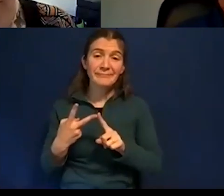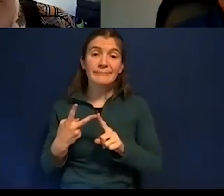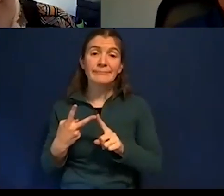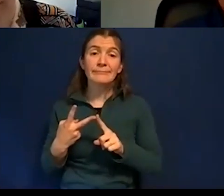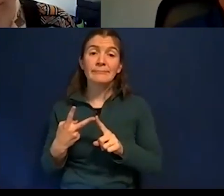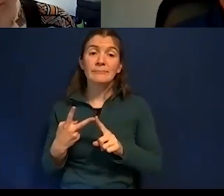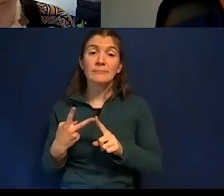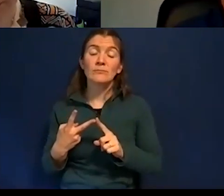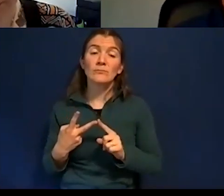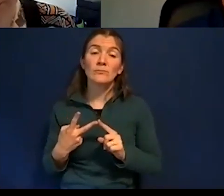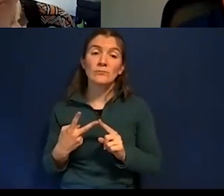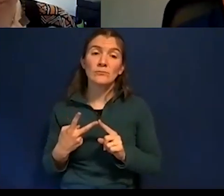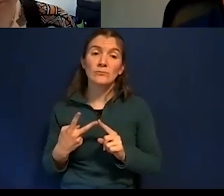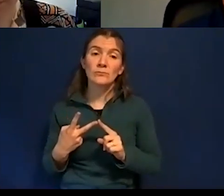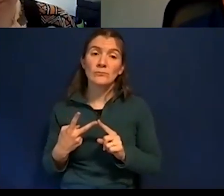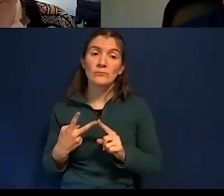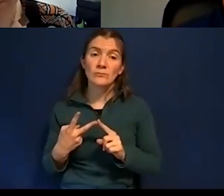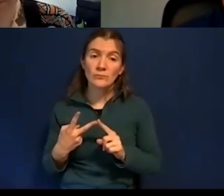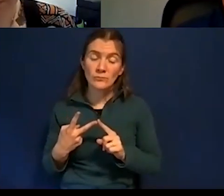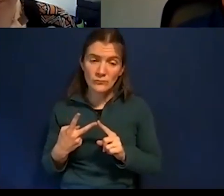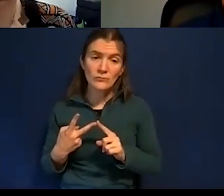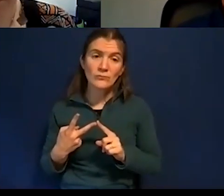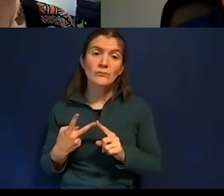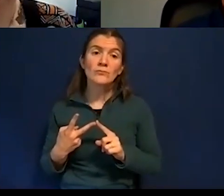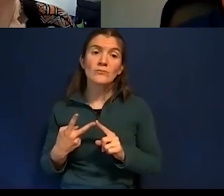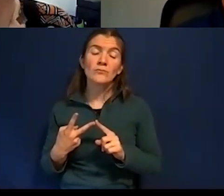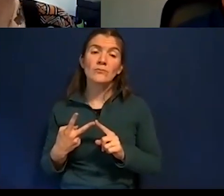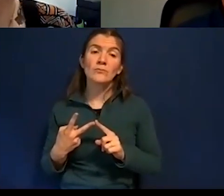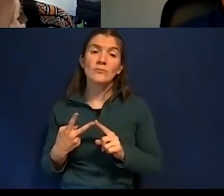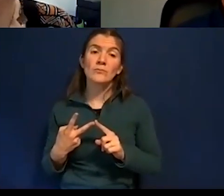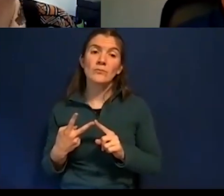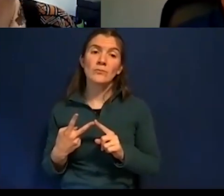a, lately,